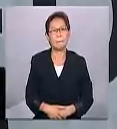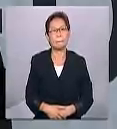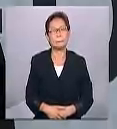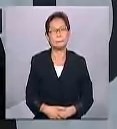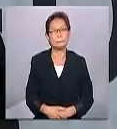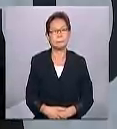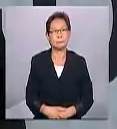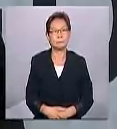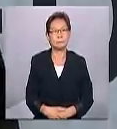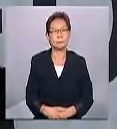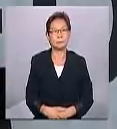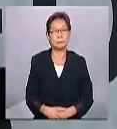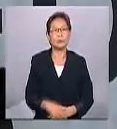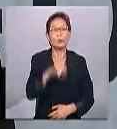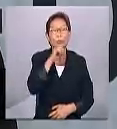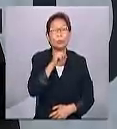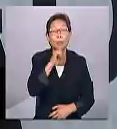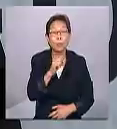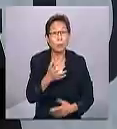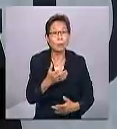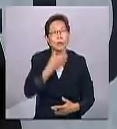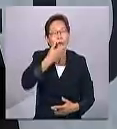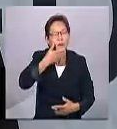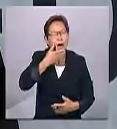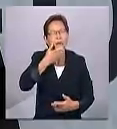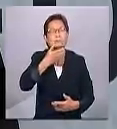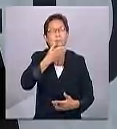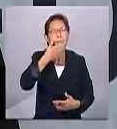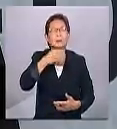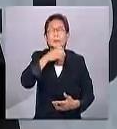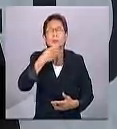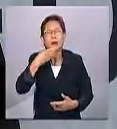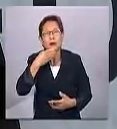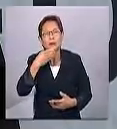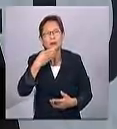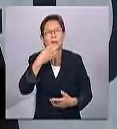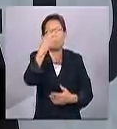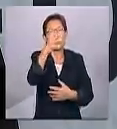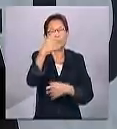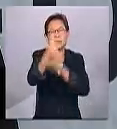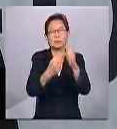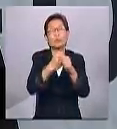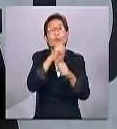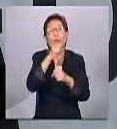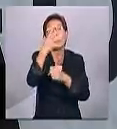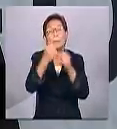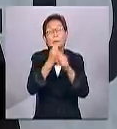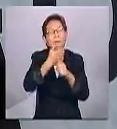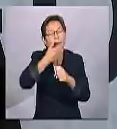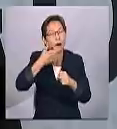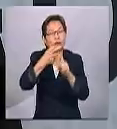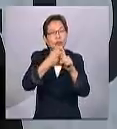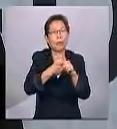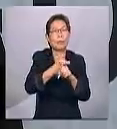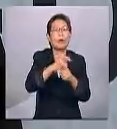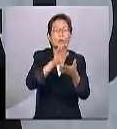ada age group dah or the children? The young age group, the youngest we have is 14 years old from this Madrasah